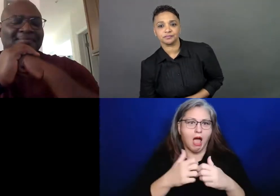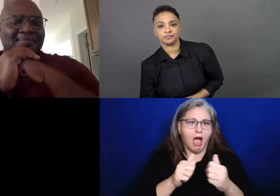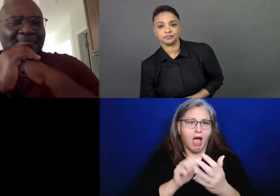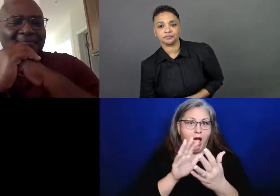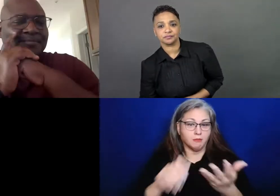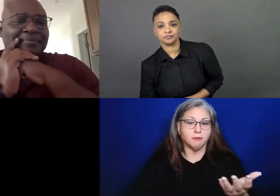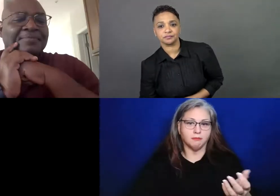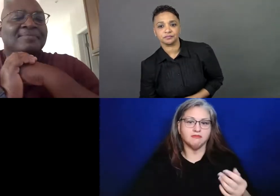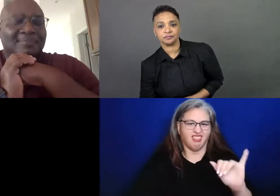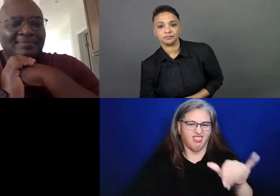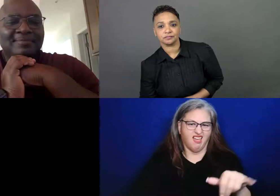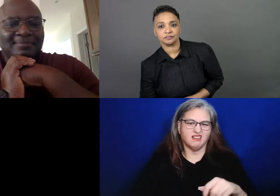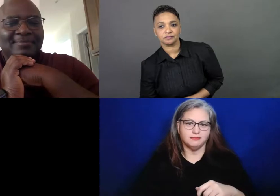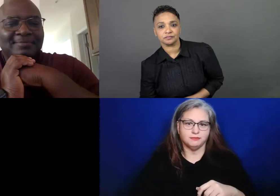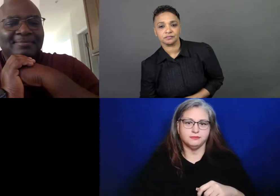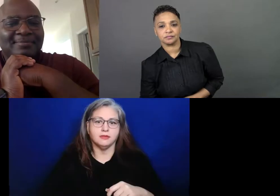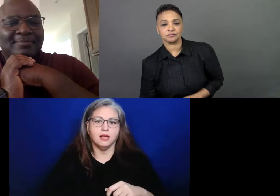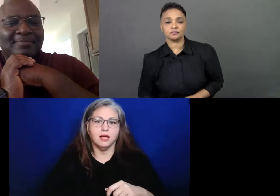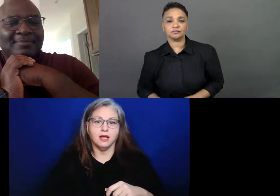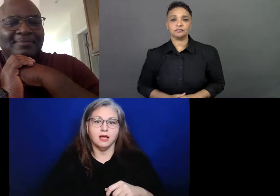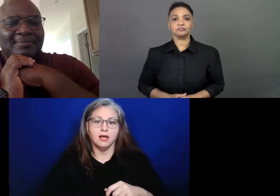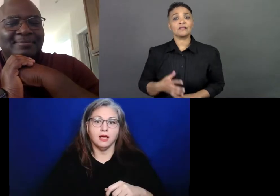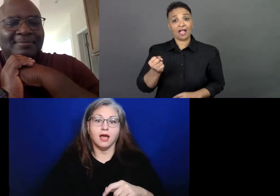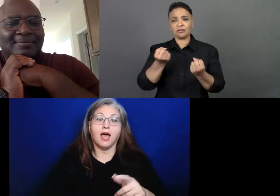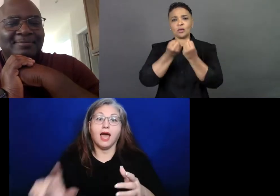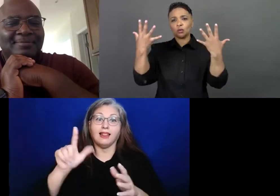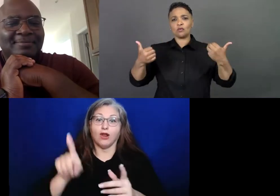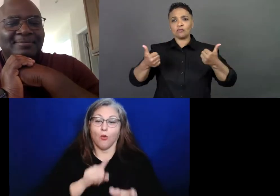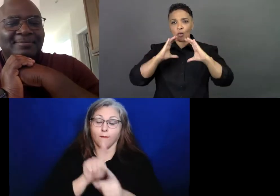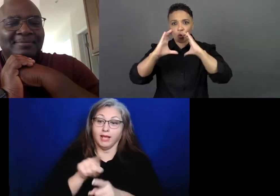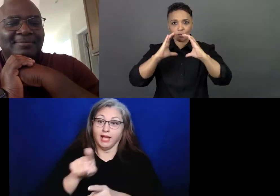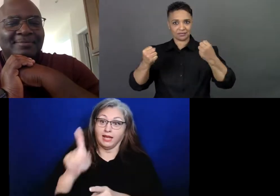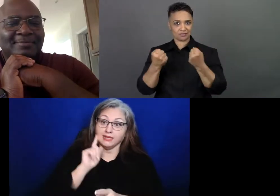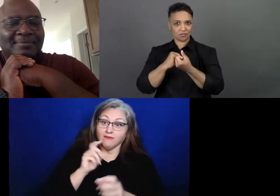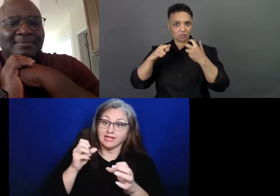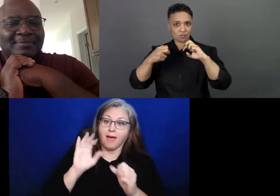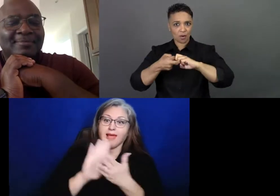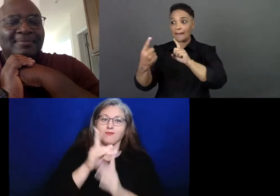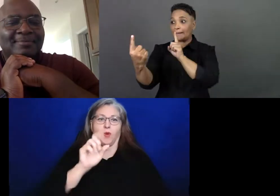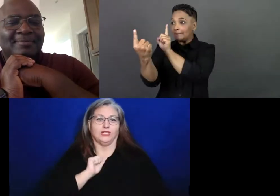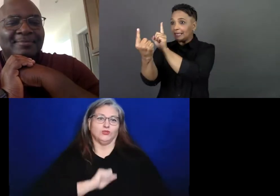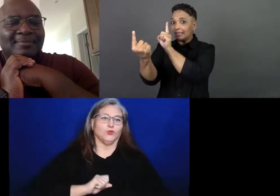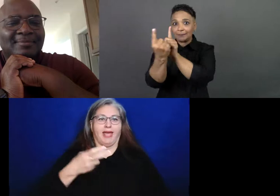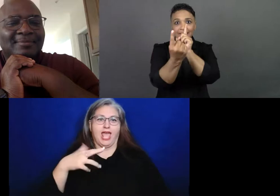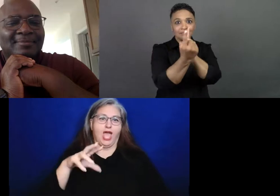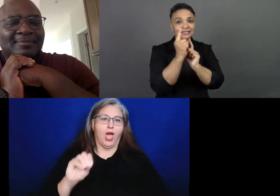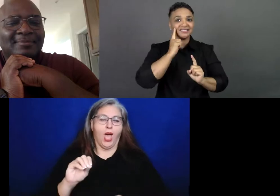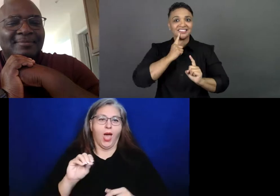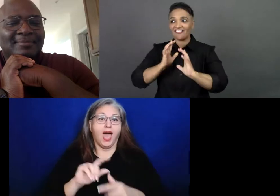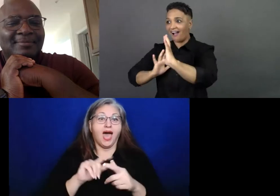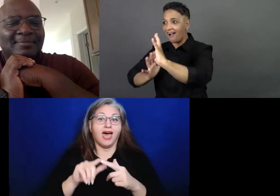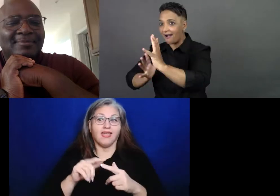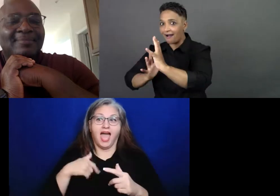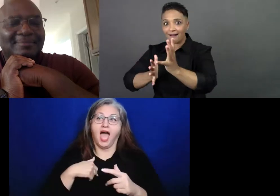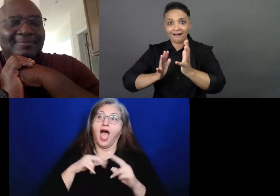in that. Then you meet signing deaf, became your superhero. Then I have